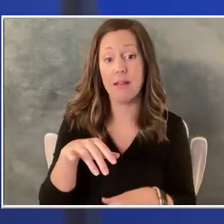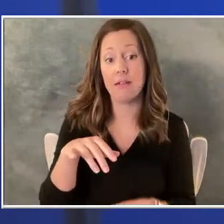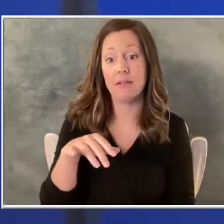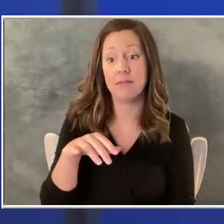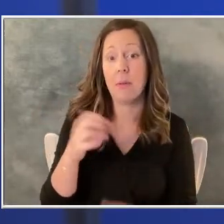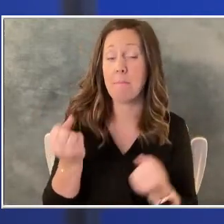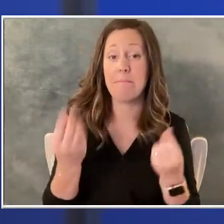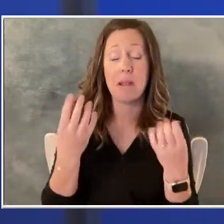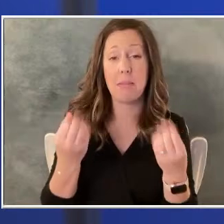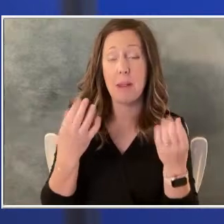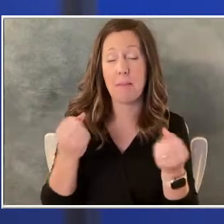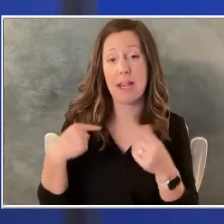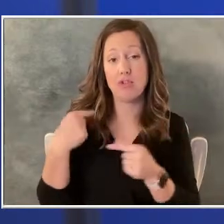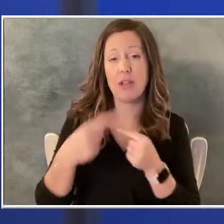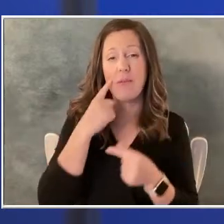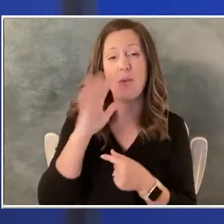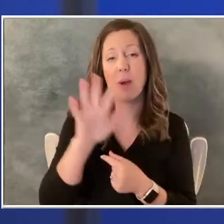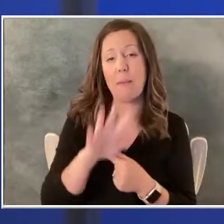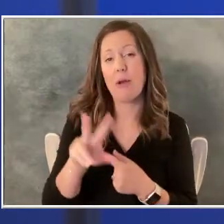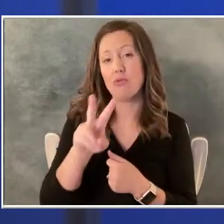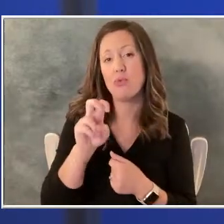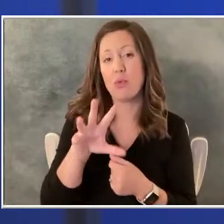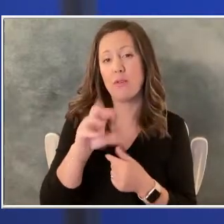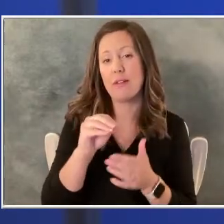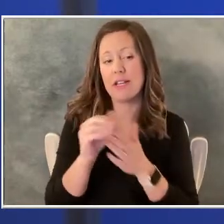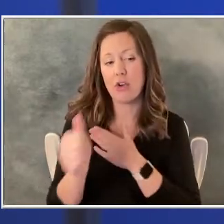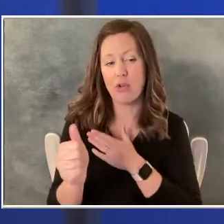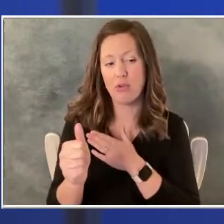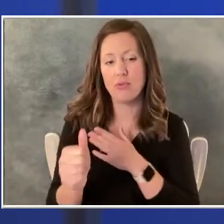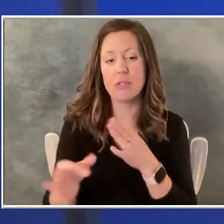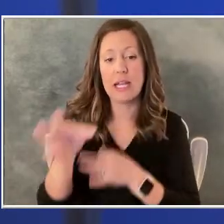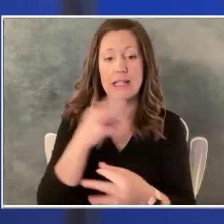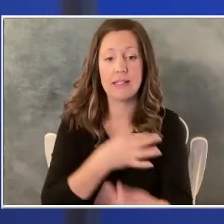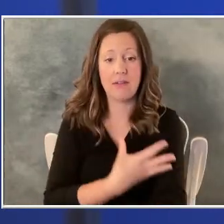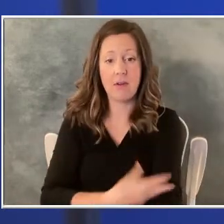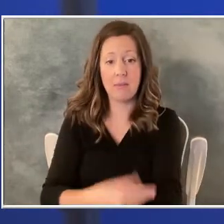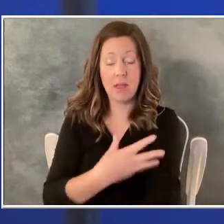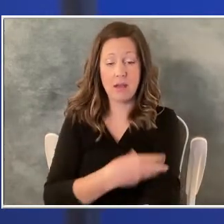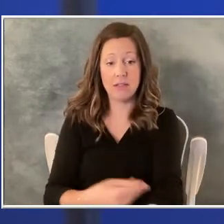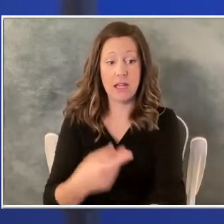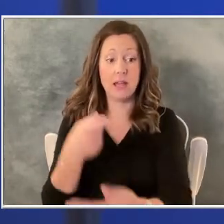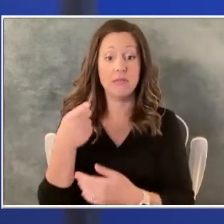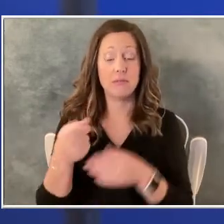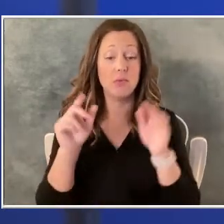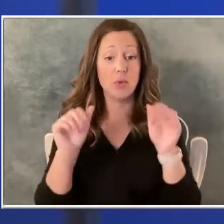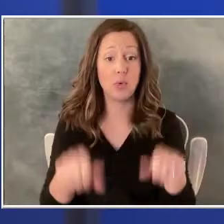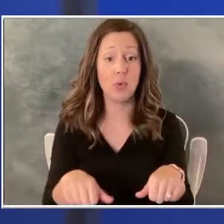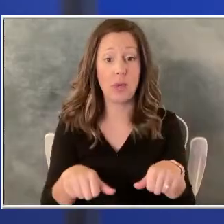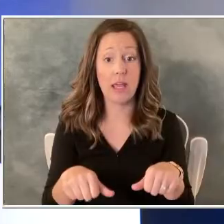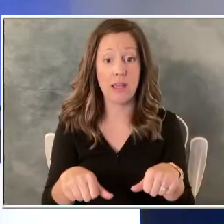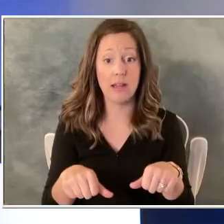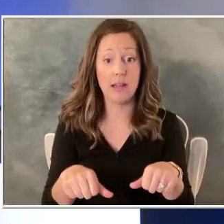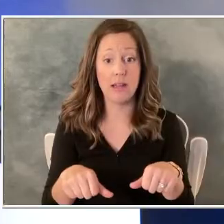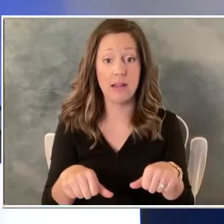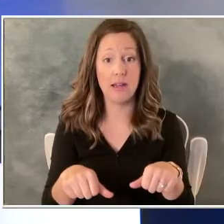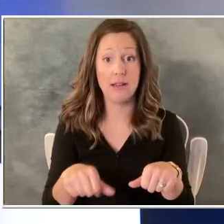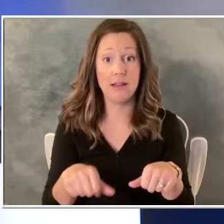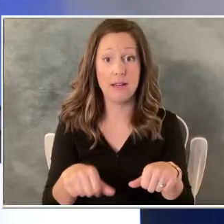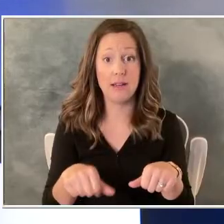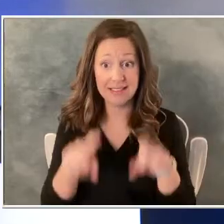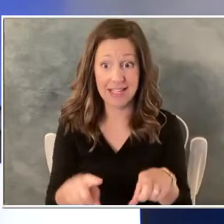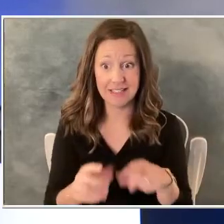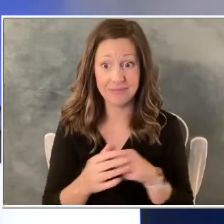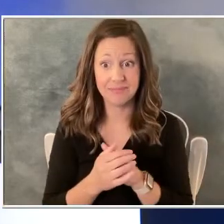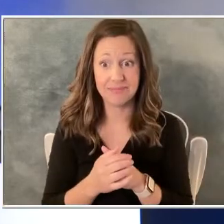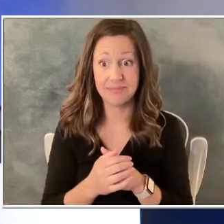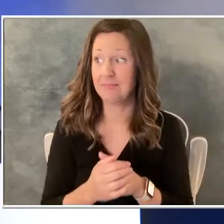about $250. And instead of a blood test, you can actually spit in a tube. So about as simple as that. As